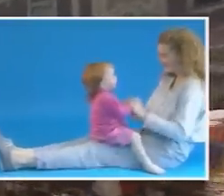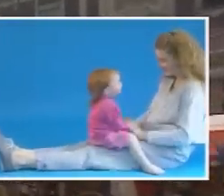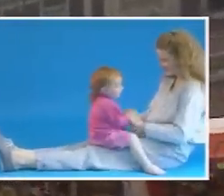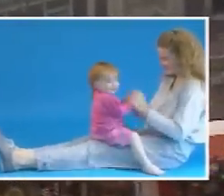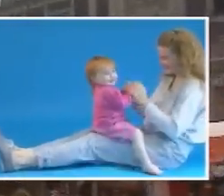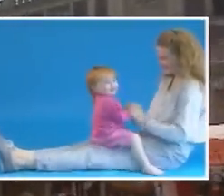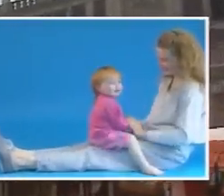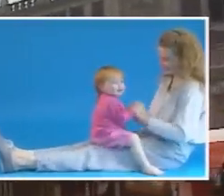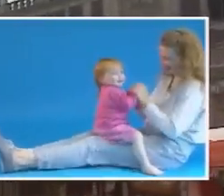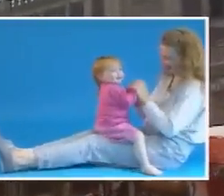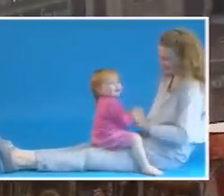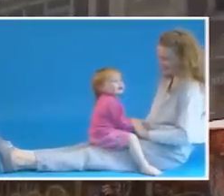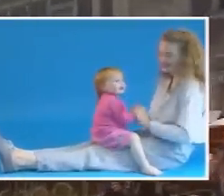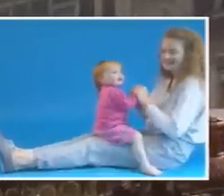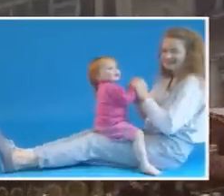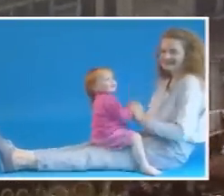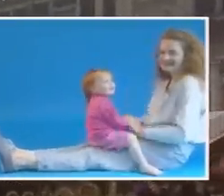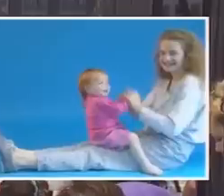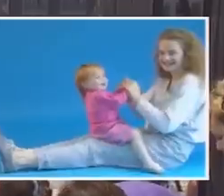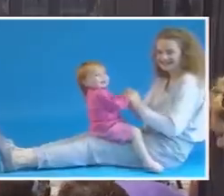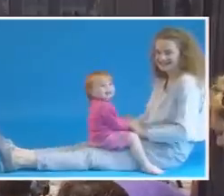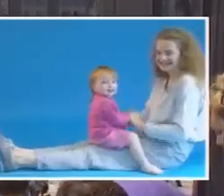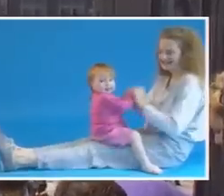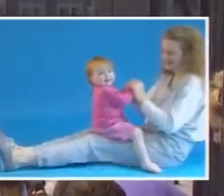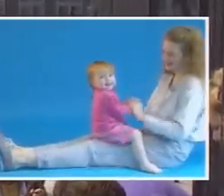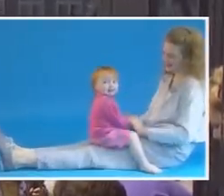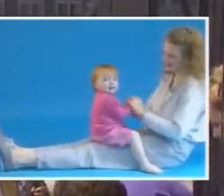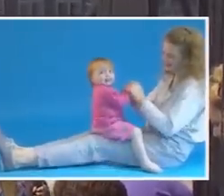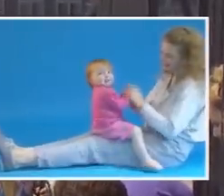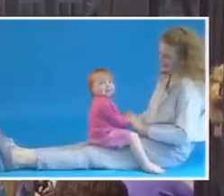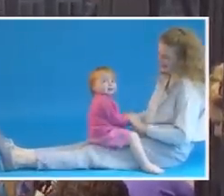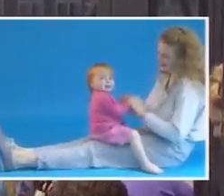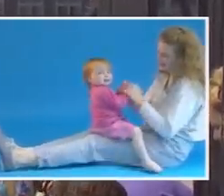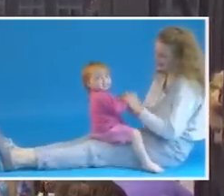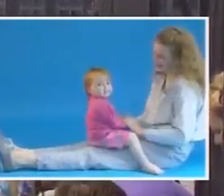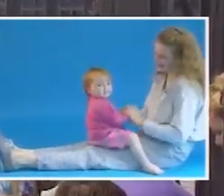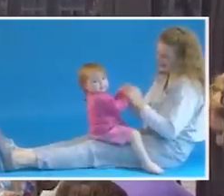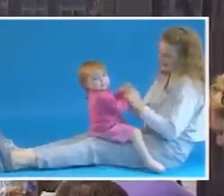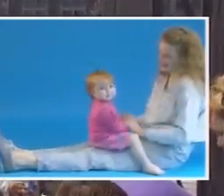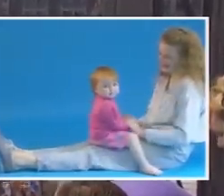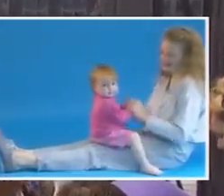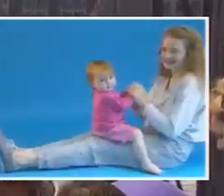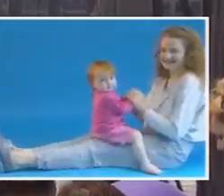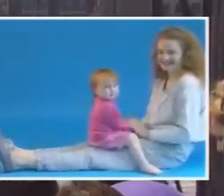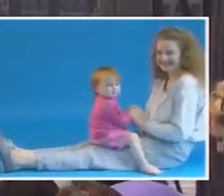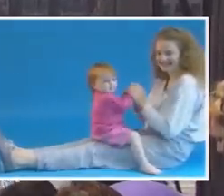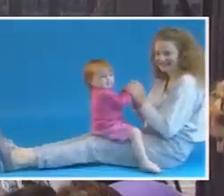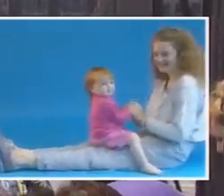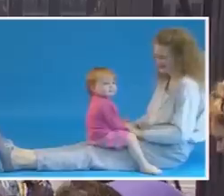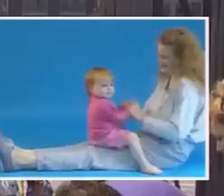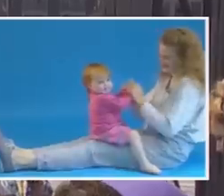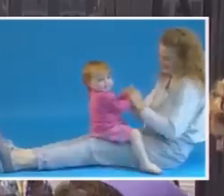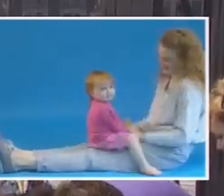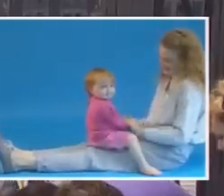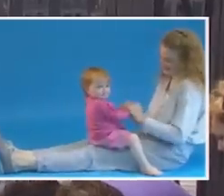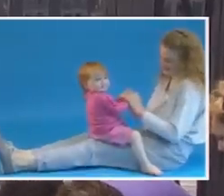To market, to buy a fat pig. Home again, jiggity jig. To market, to buy a fat